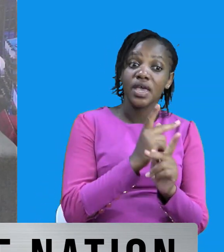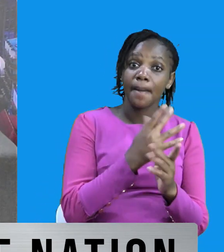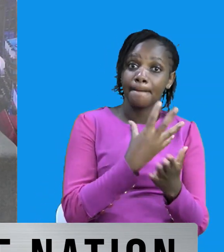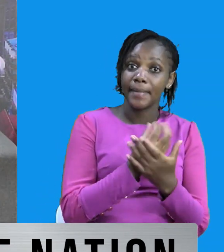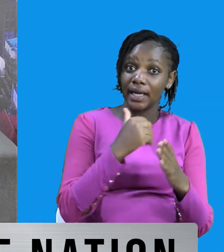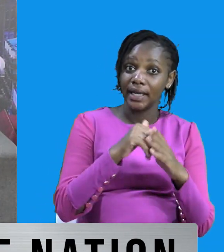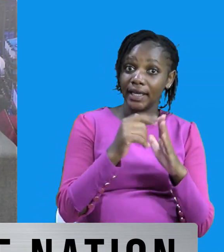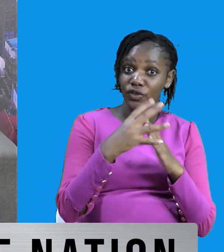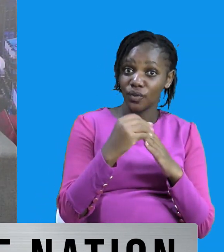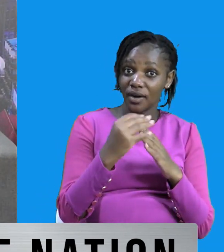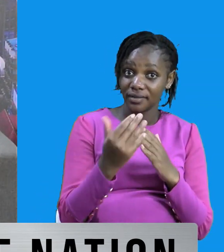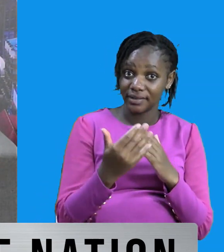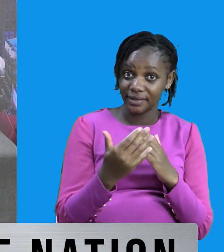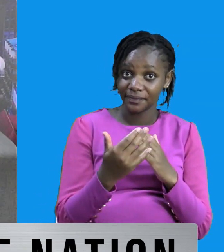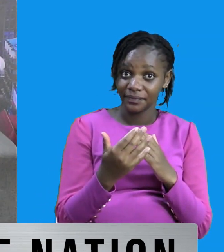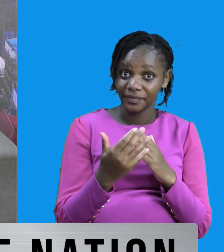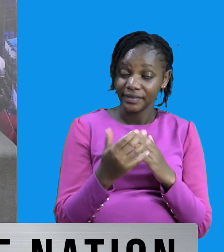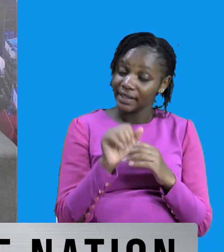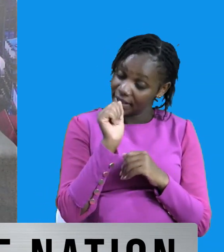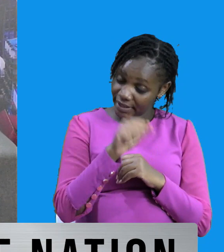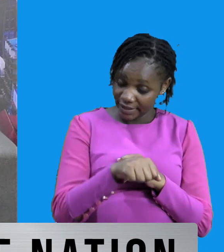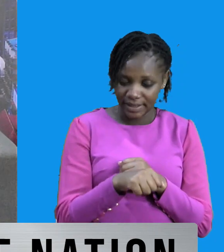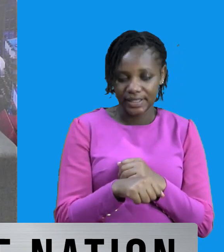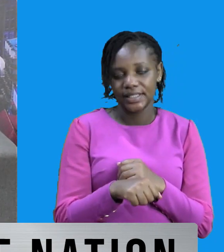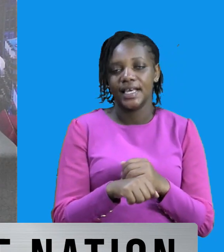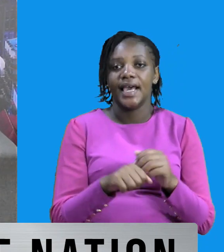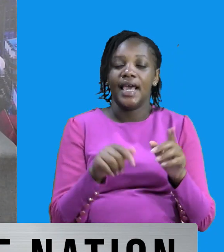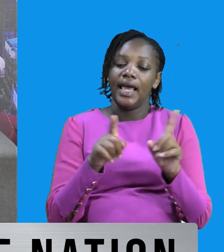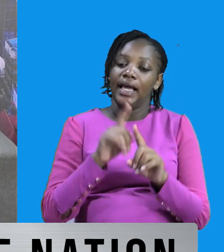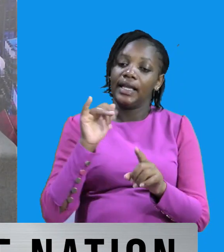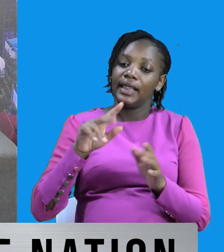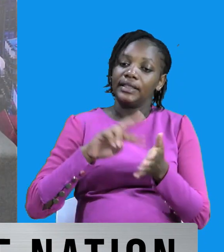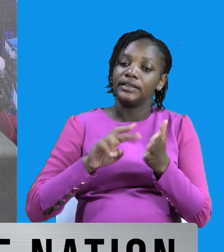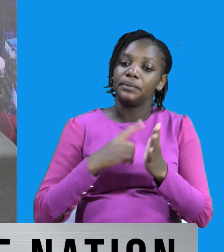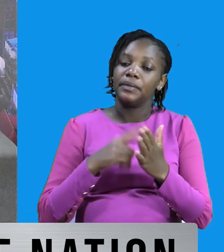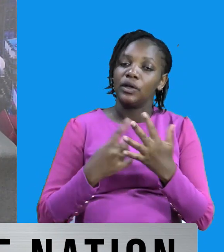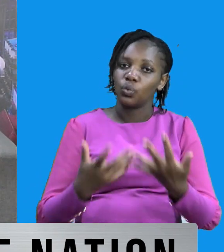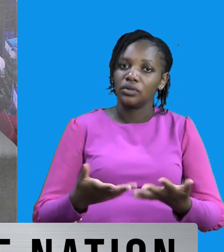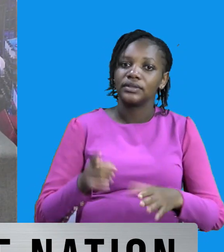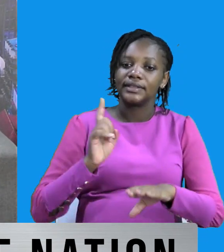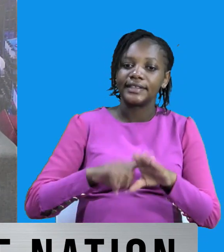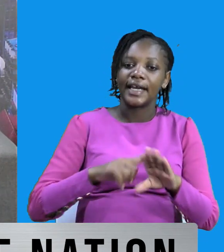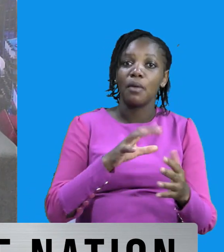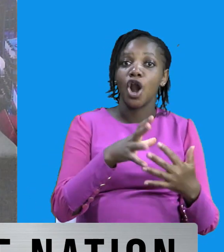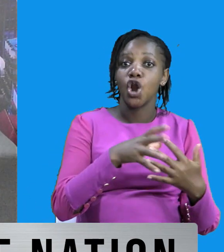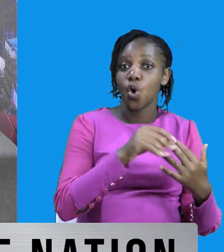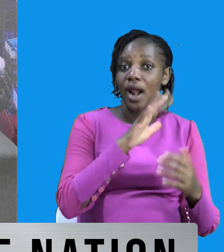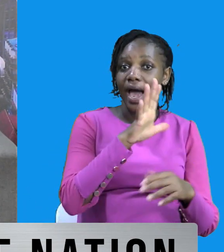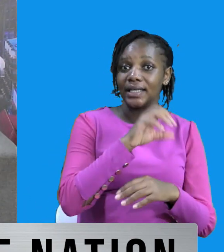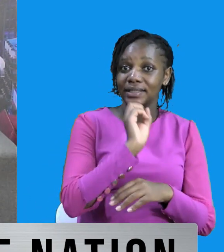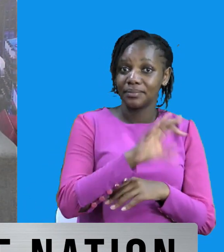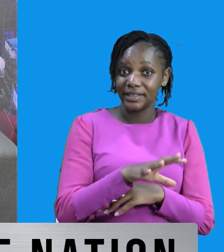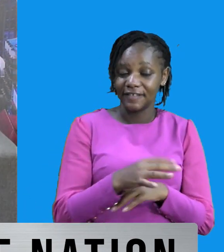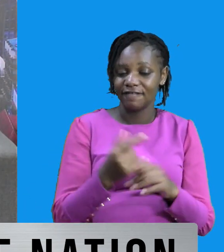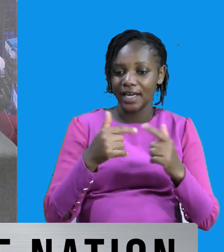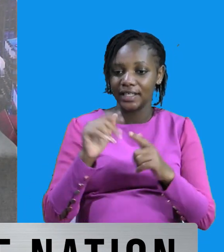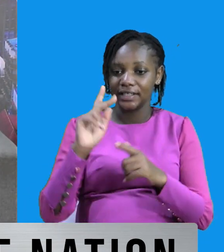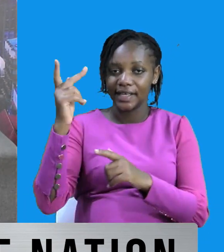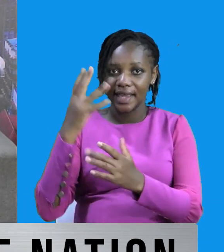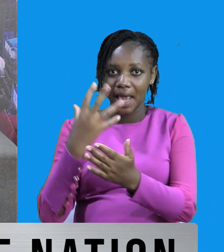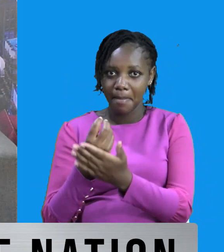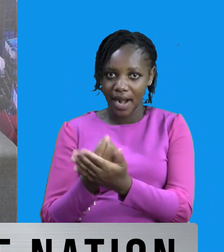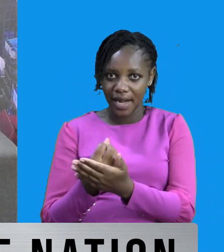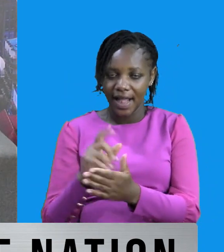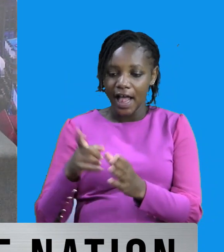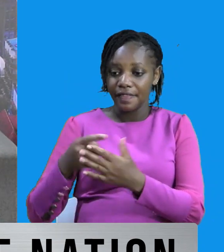money in dollars. We store our money in dollars. And right. so it means that when it goes higher, when the dollar goes higher against the Kenya shilling, mm-hmm.